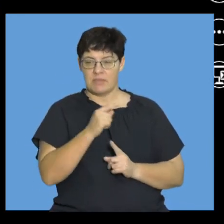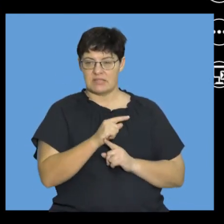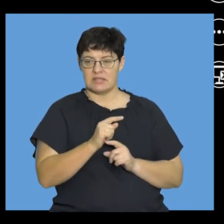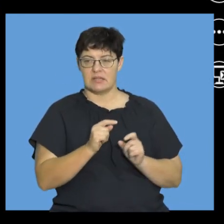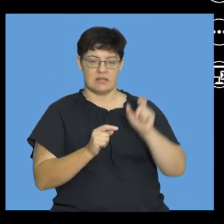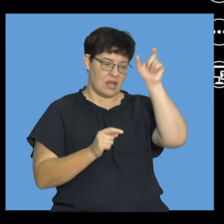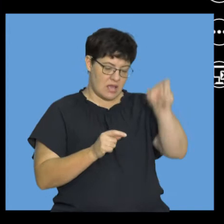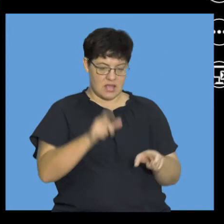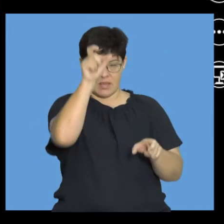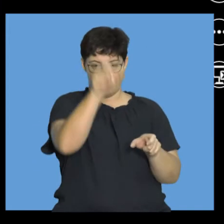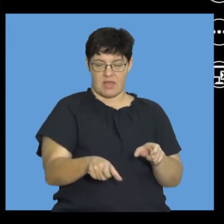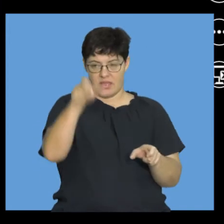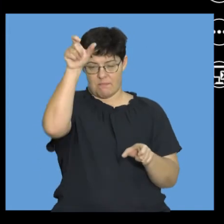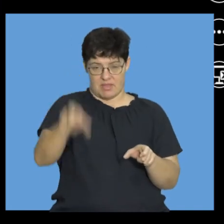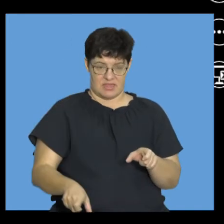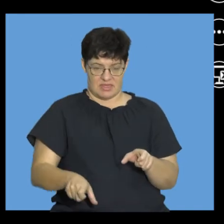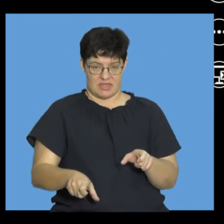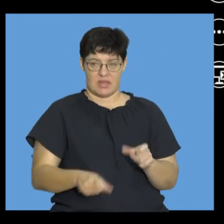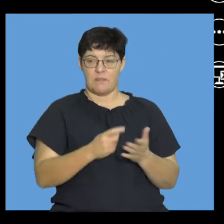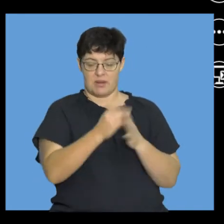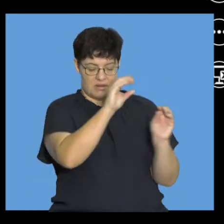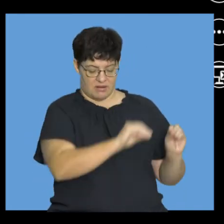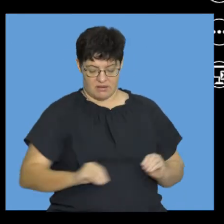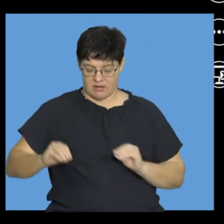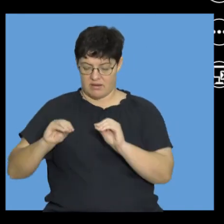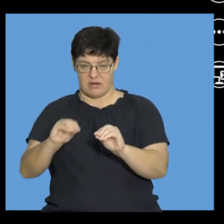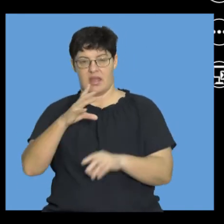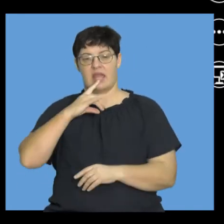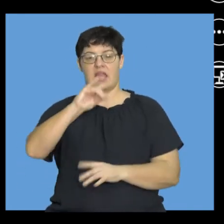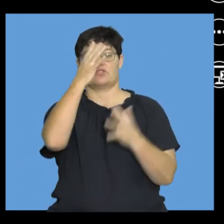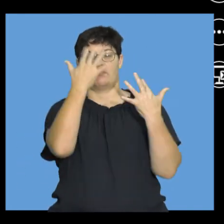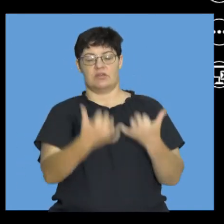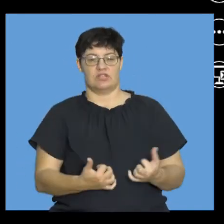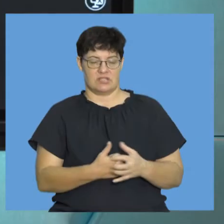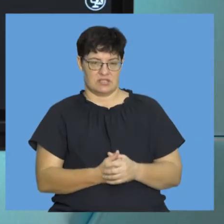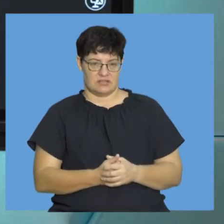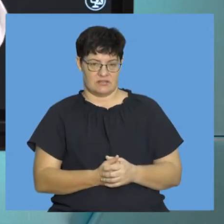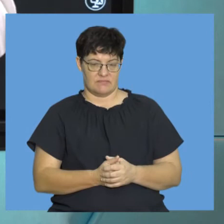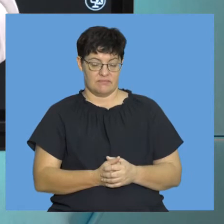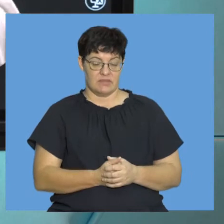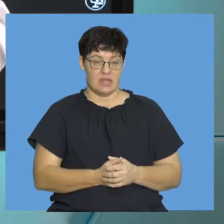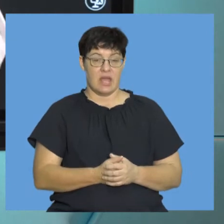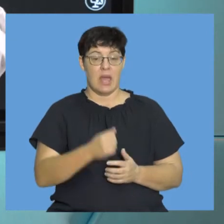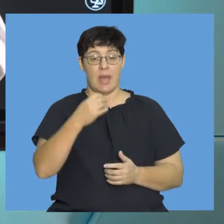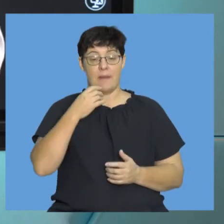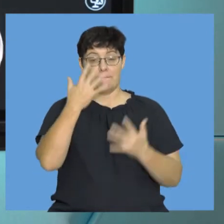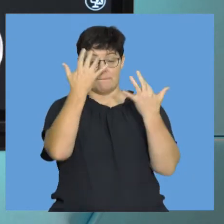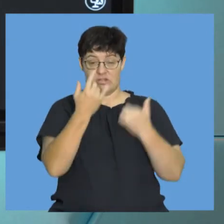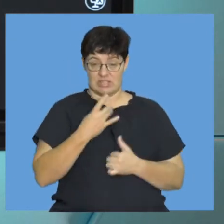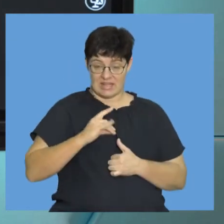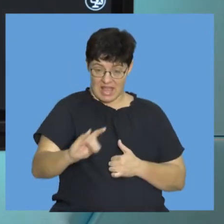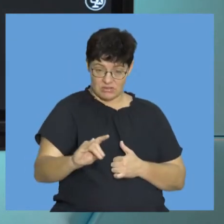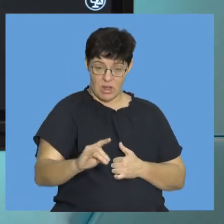separately into my cash budget. So in my cash budget, when I'm doing my payments to